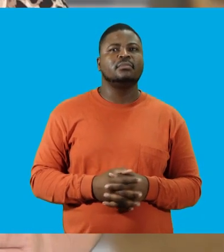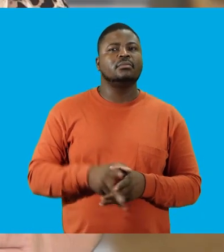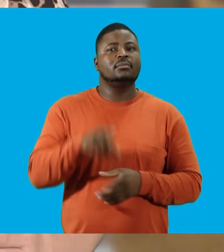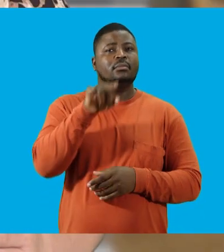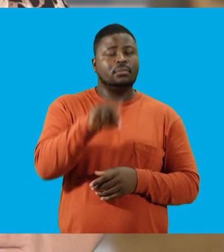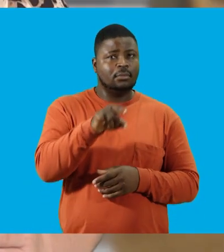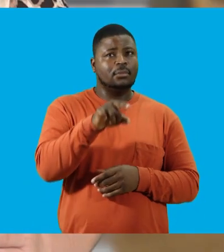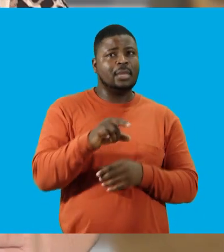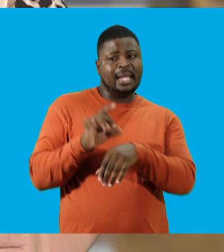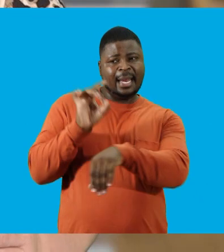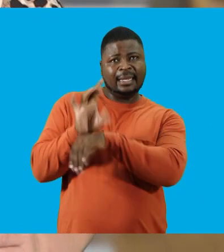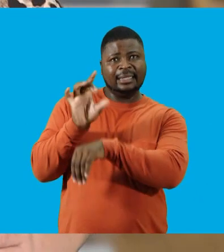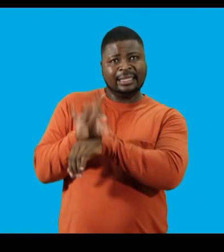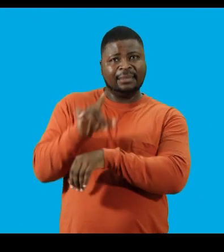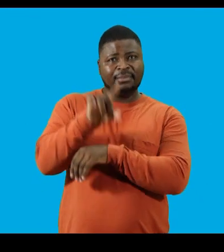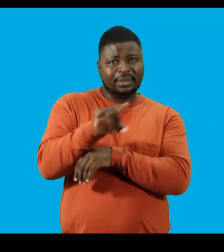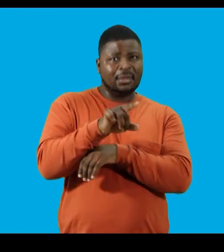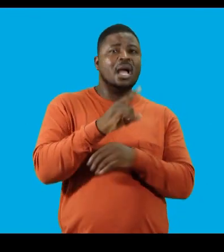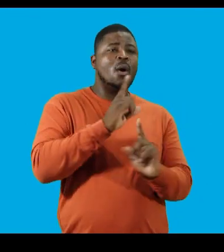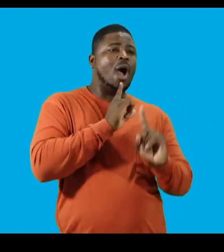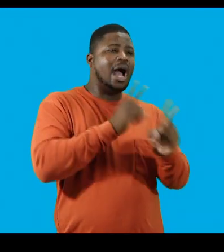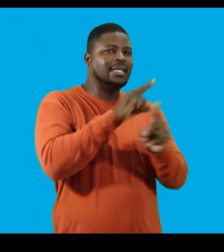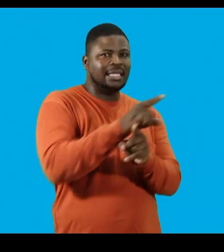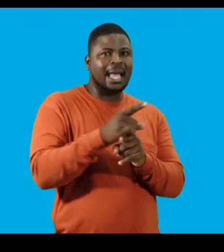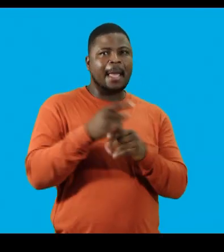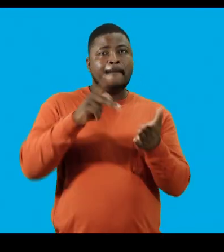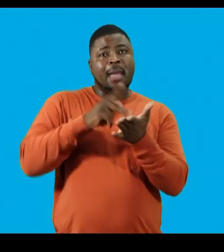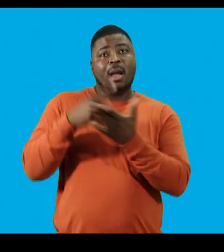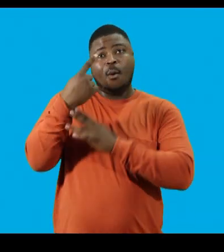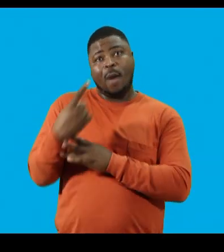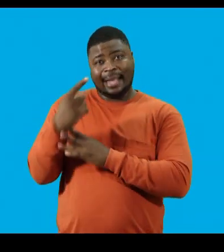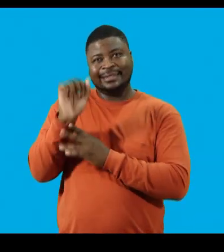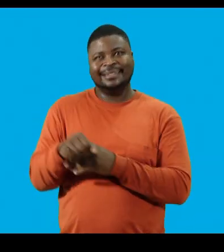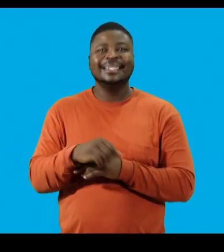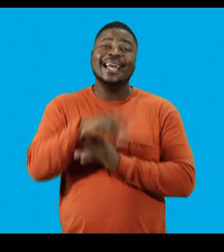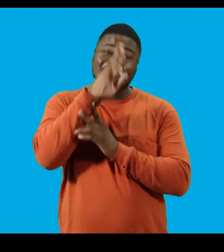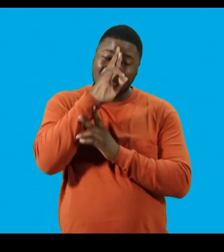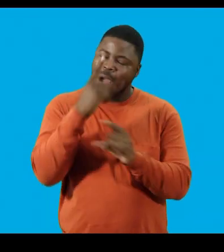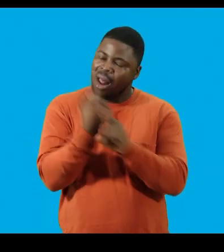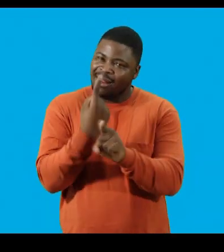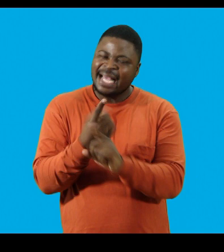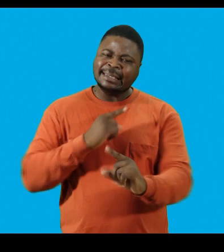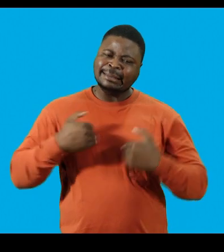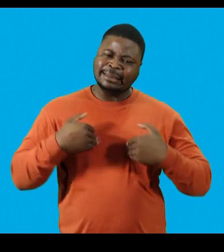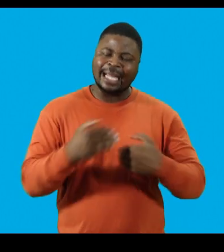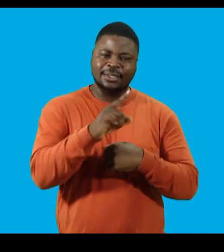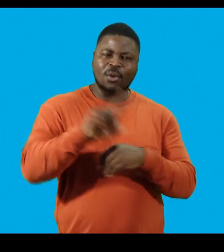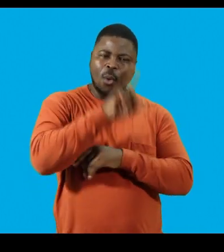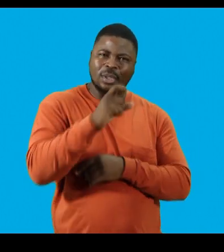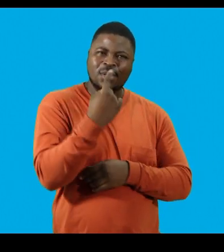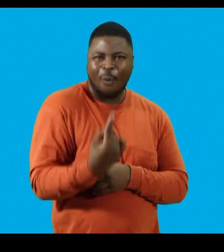What is the general tips for answering paper 1? First, always start with question